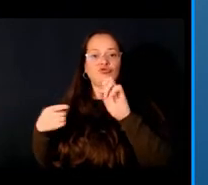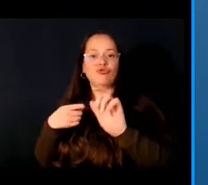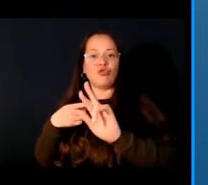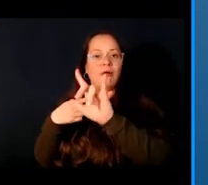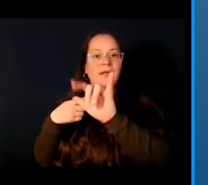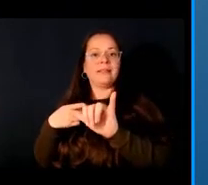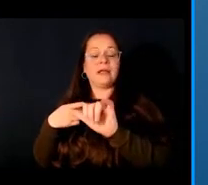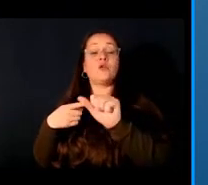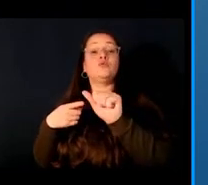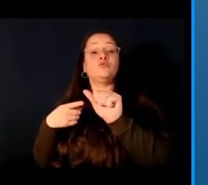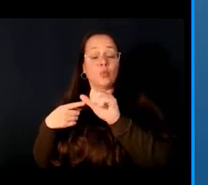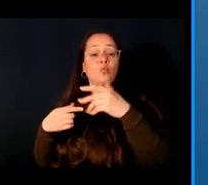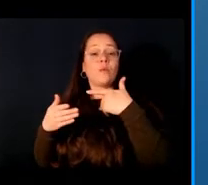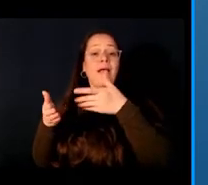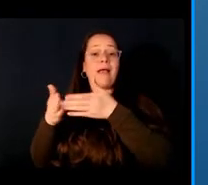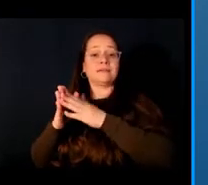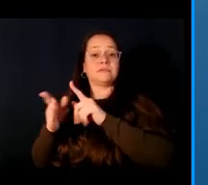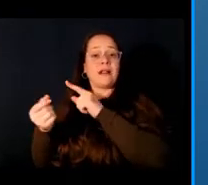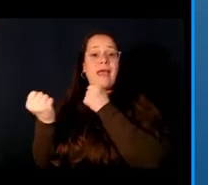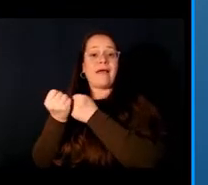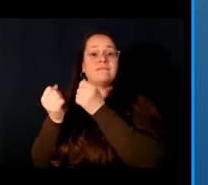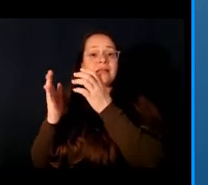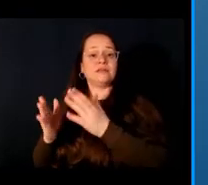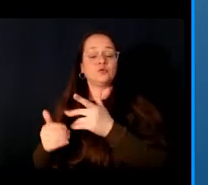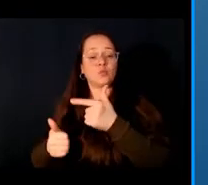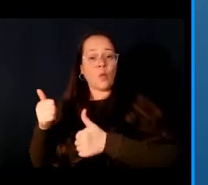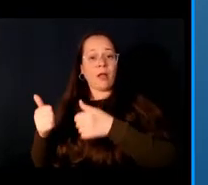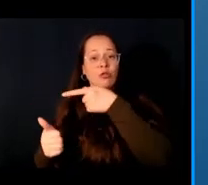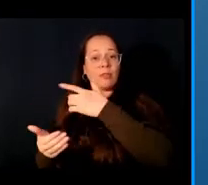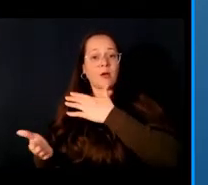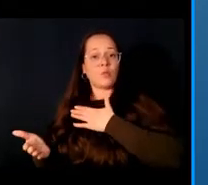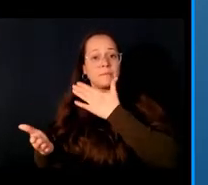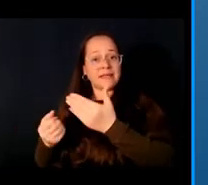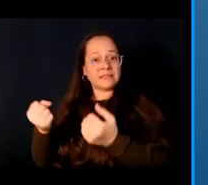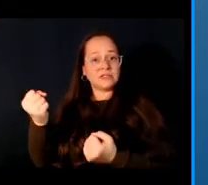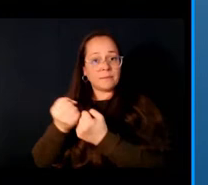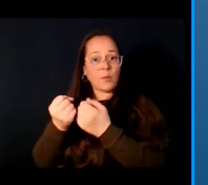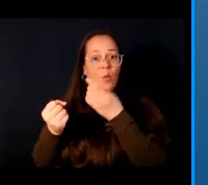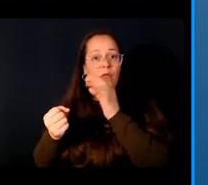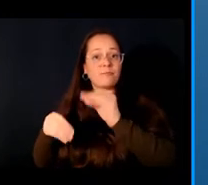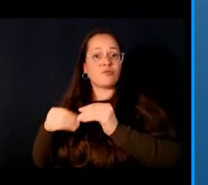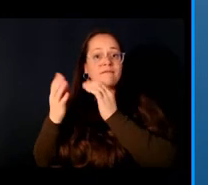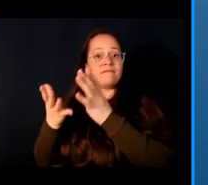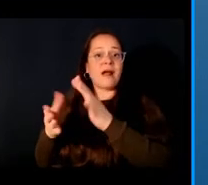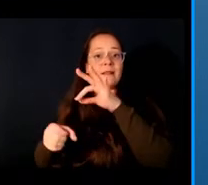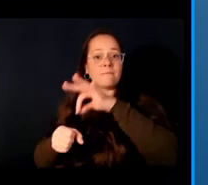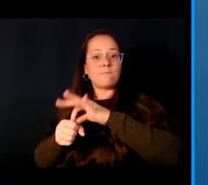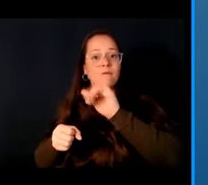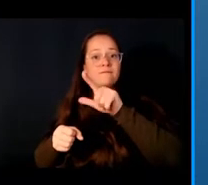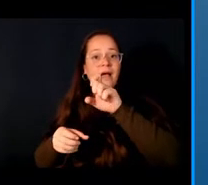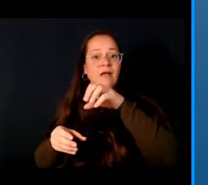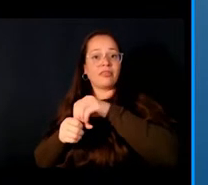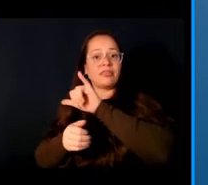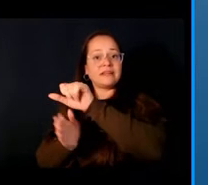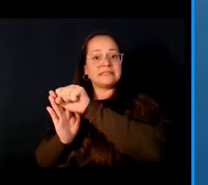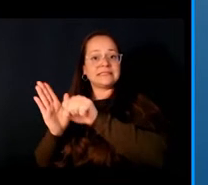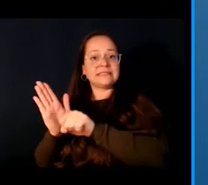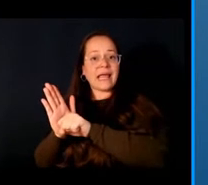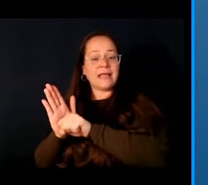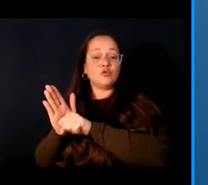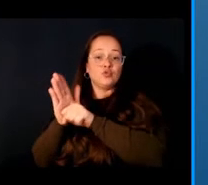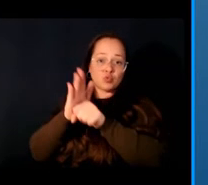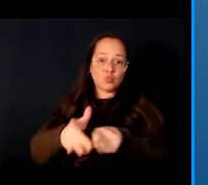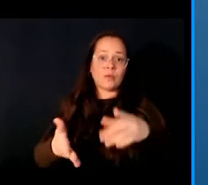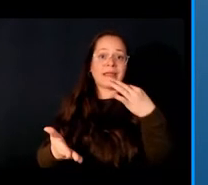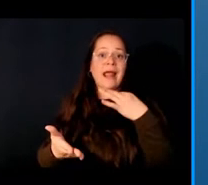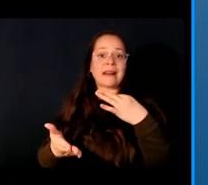that we asked applicants whether they would be in support of providing the voter file in the state to to candidates